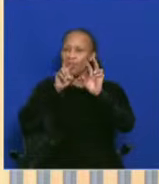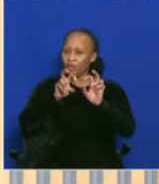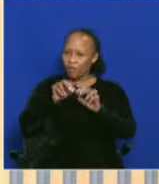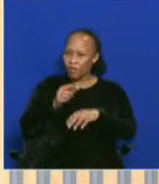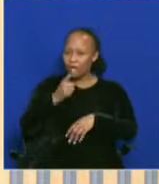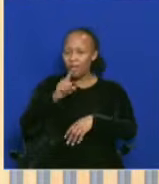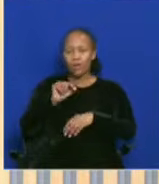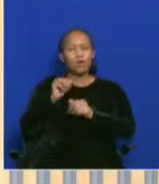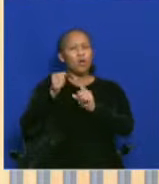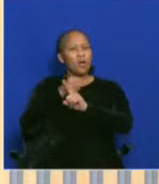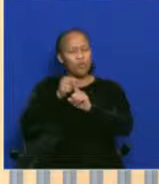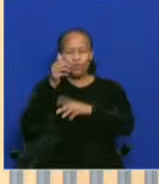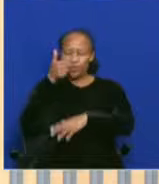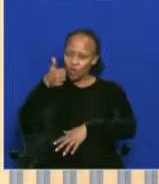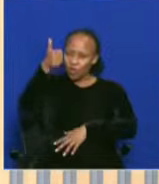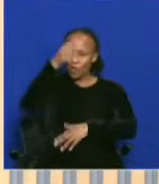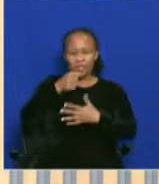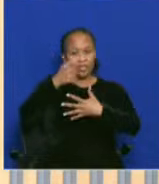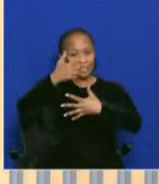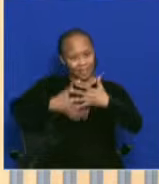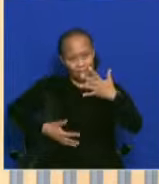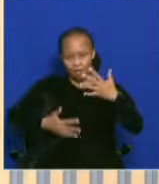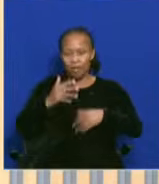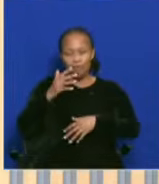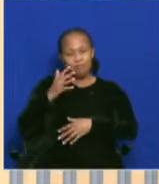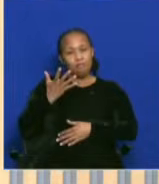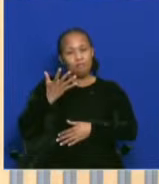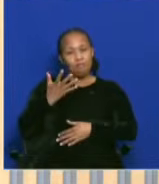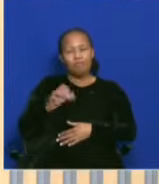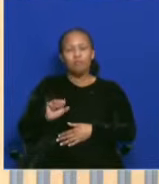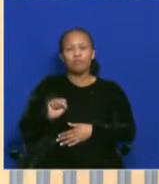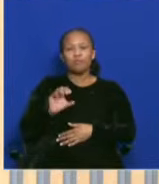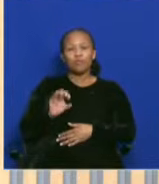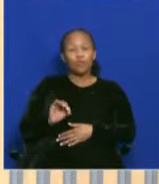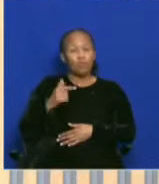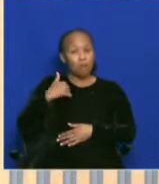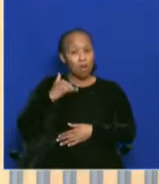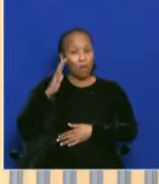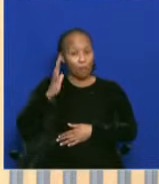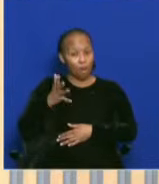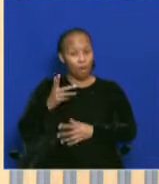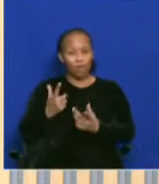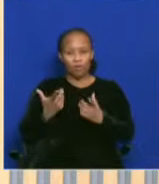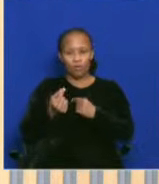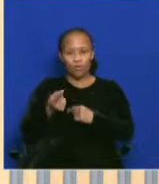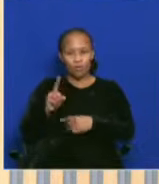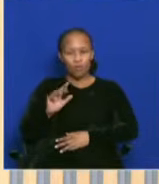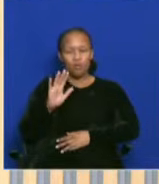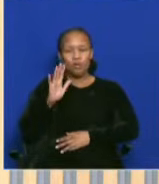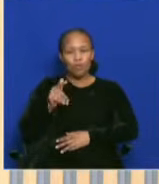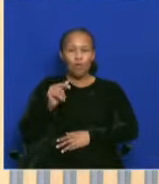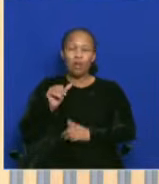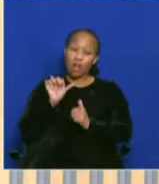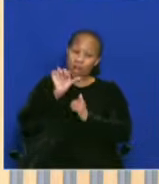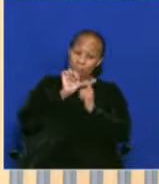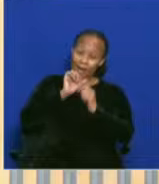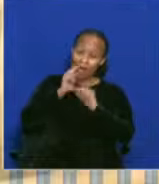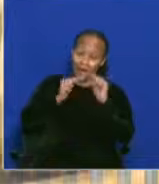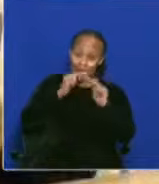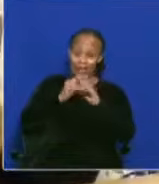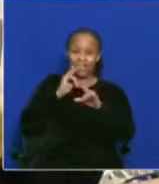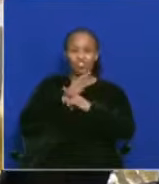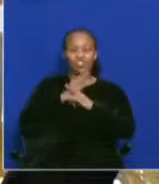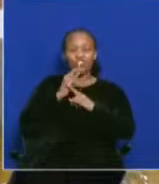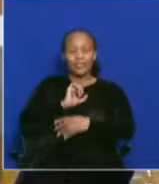etc. So I will return to the Mo Sayed chats again in due